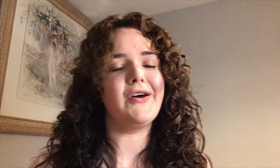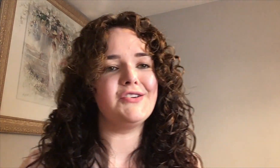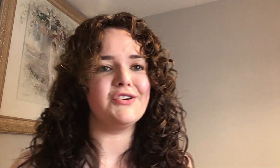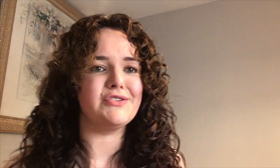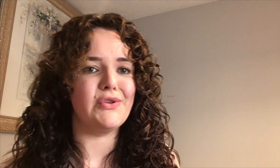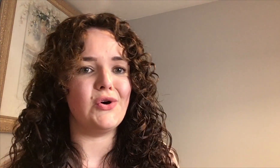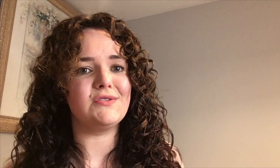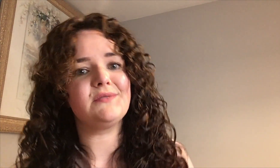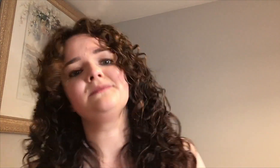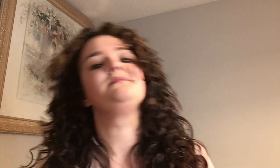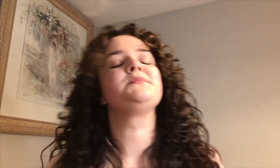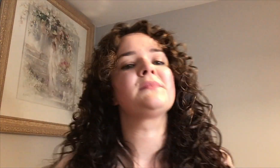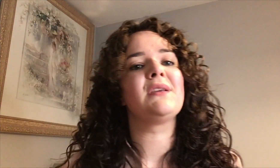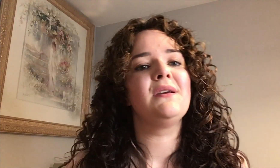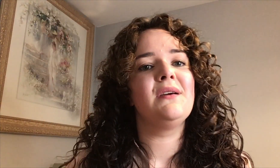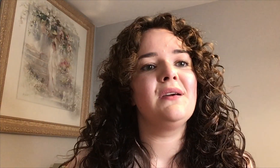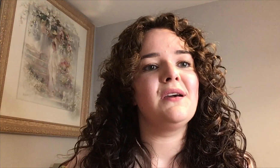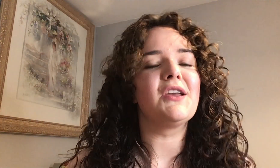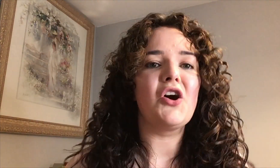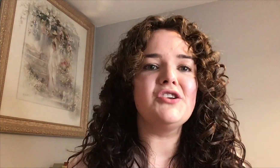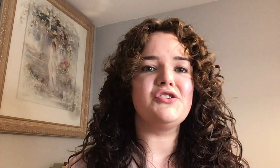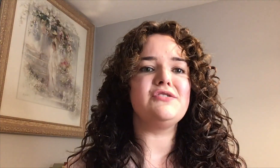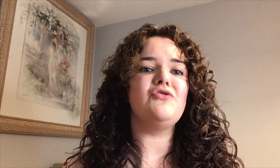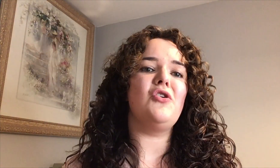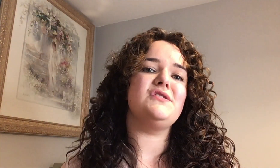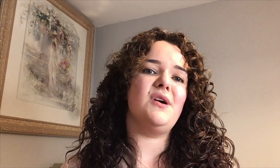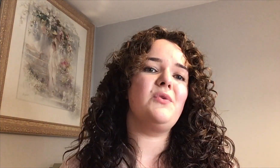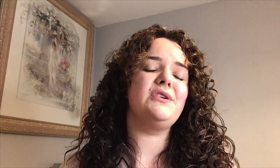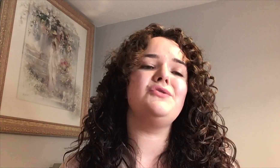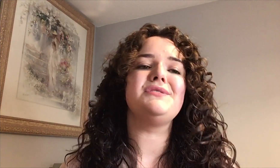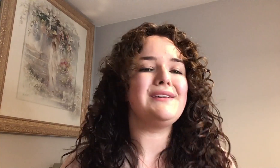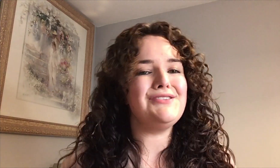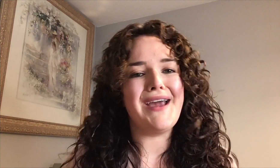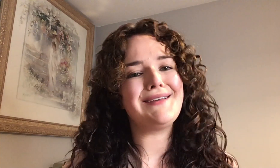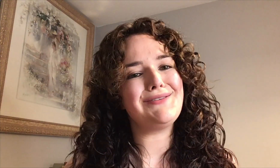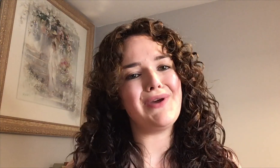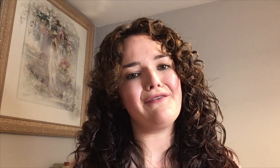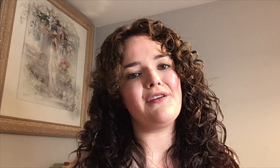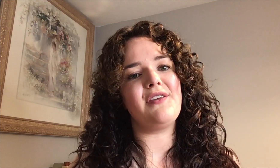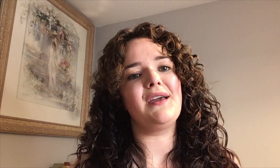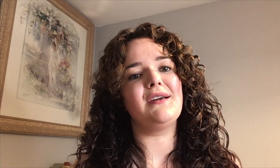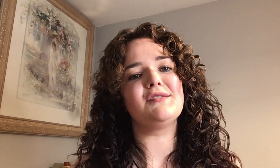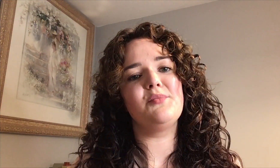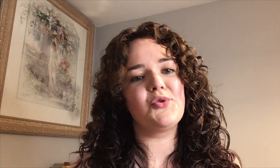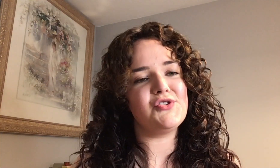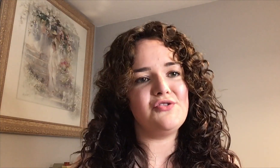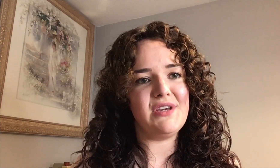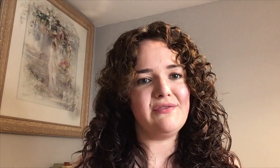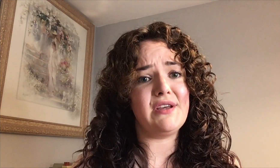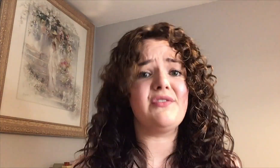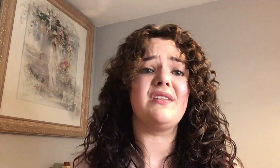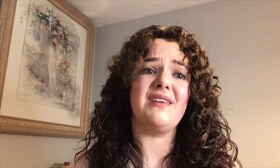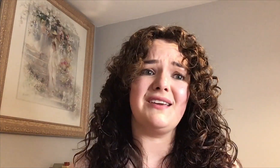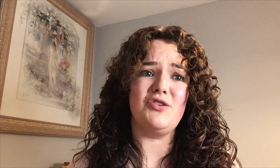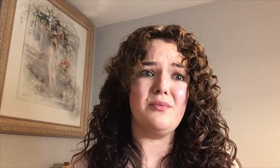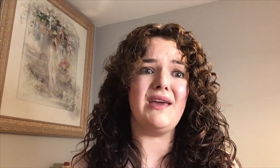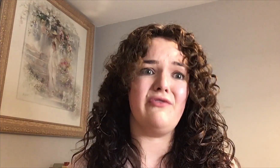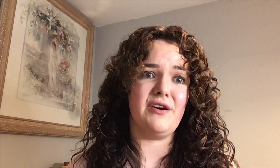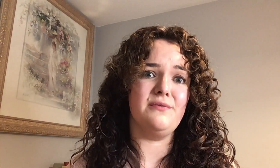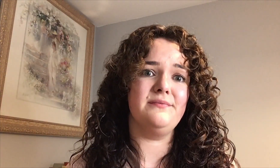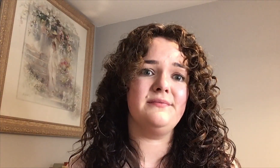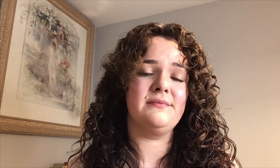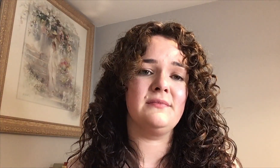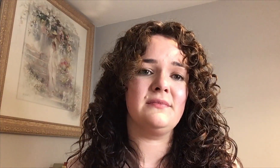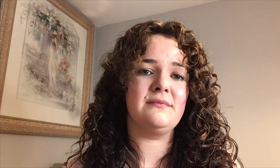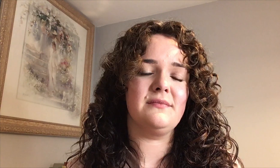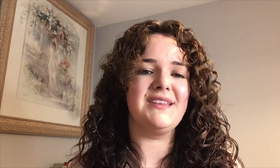What an encourager is not. An encourager is not someone who says yes to everything and supports you even if they think you may